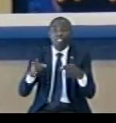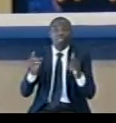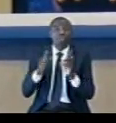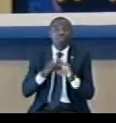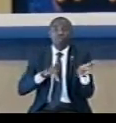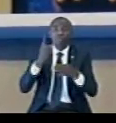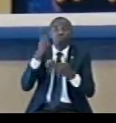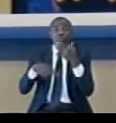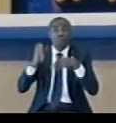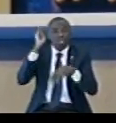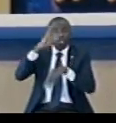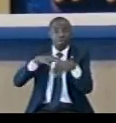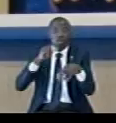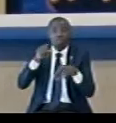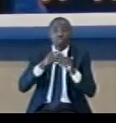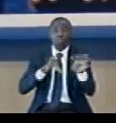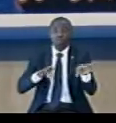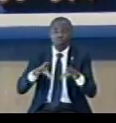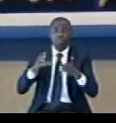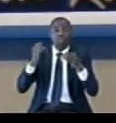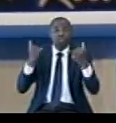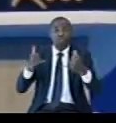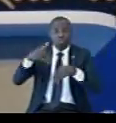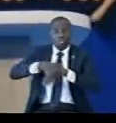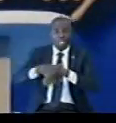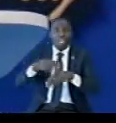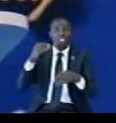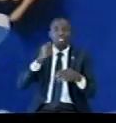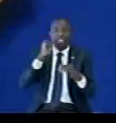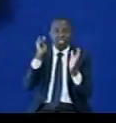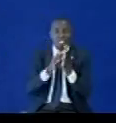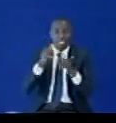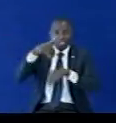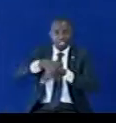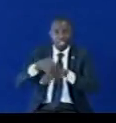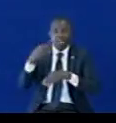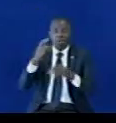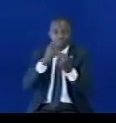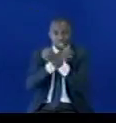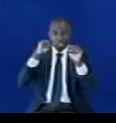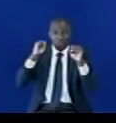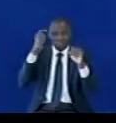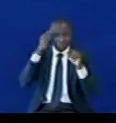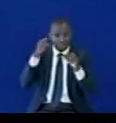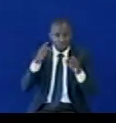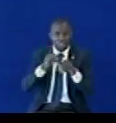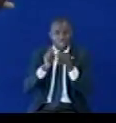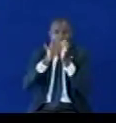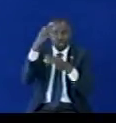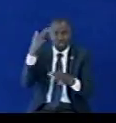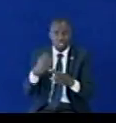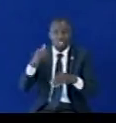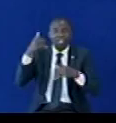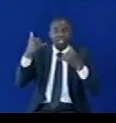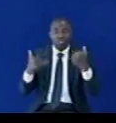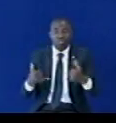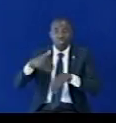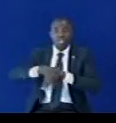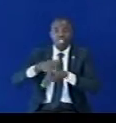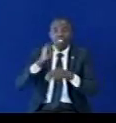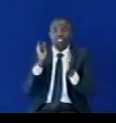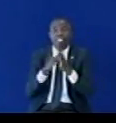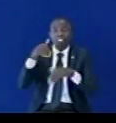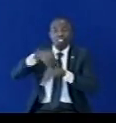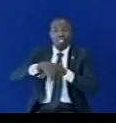he calls you to do. Tonight is that night of salvation. Tonight is that night